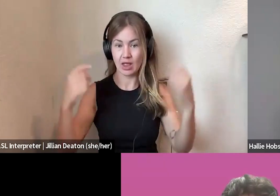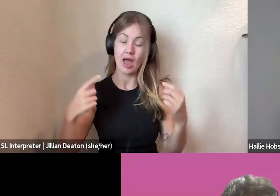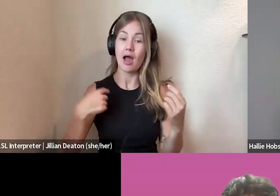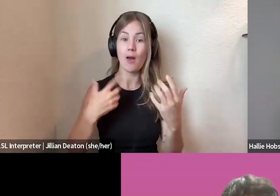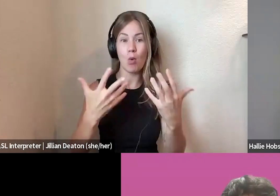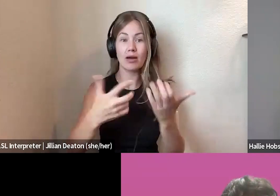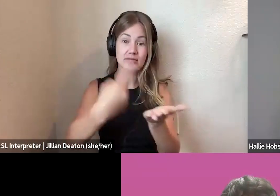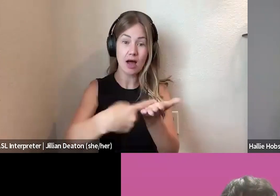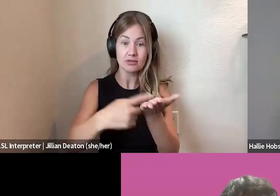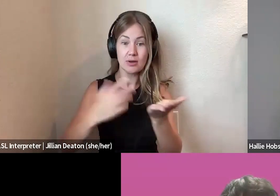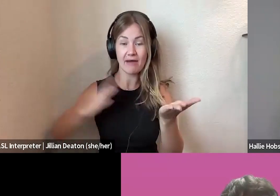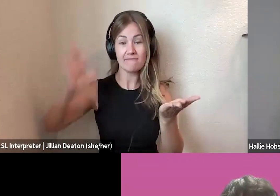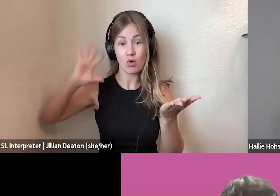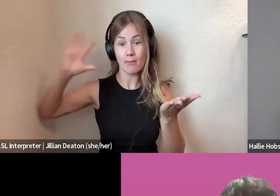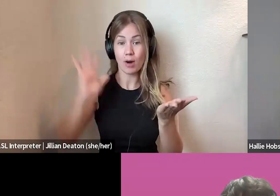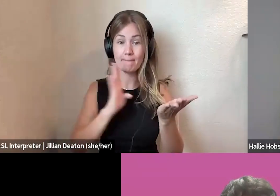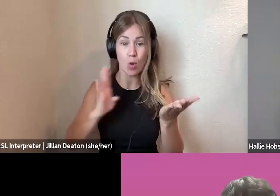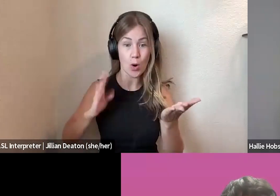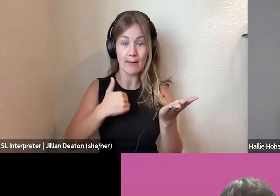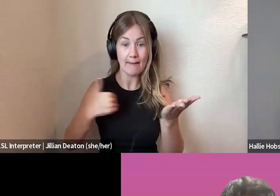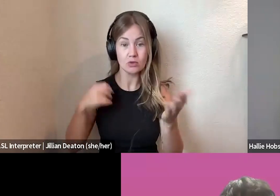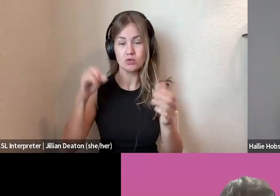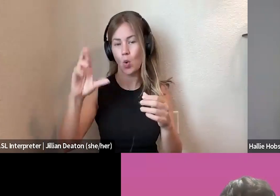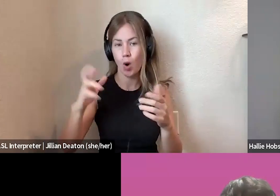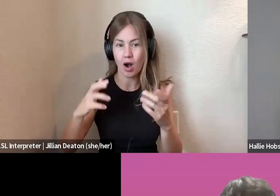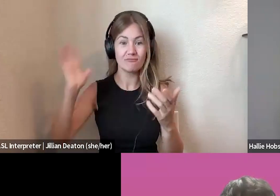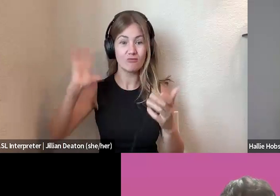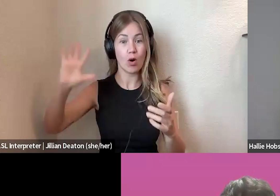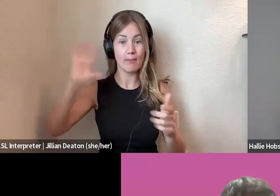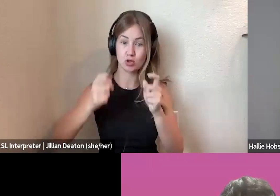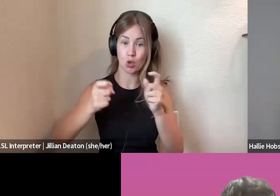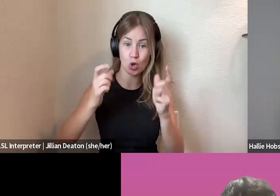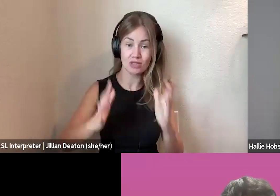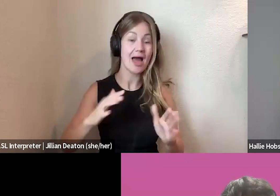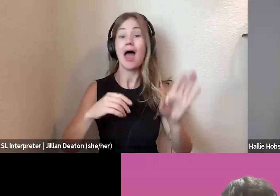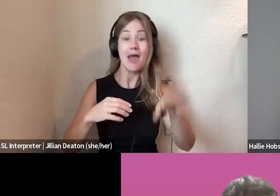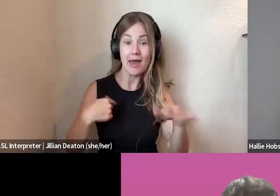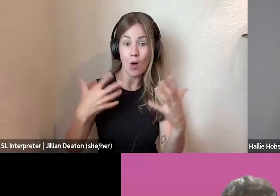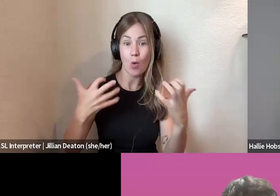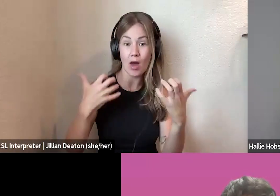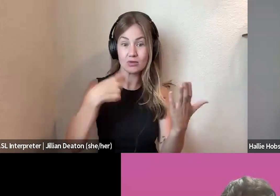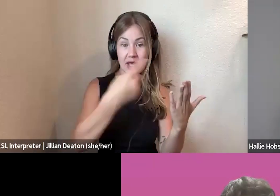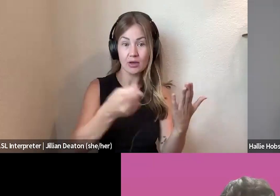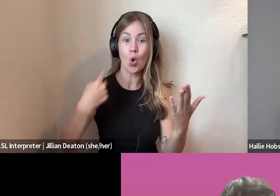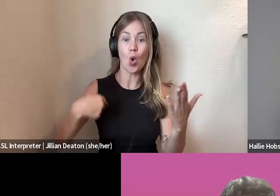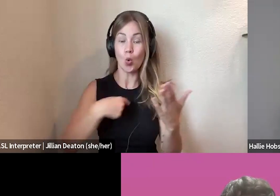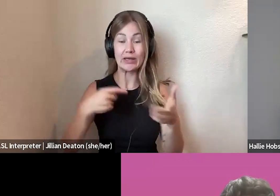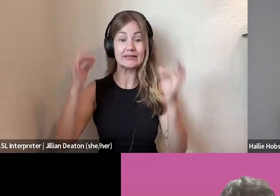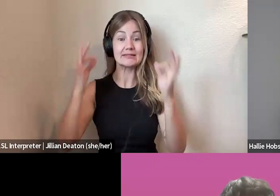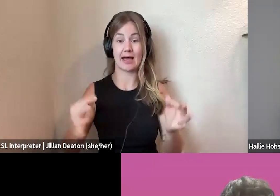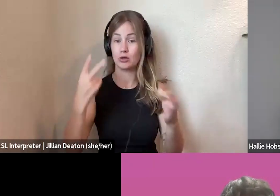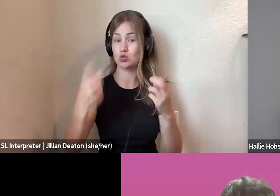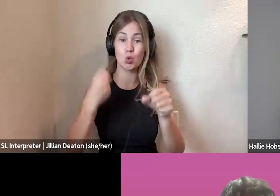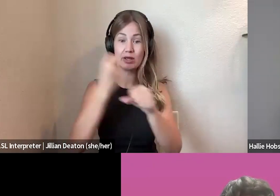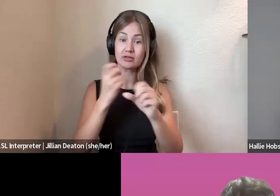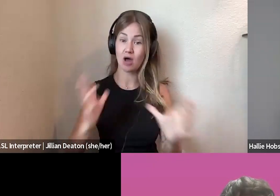board members, my largest past supporters and donors, people. Hey, I want to tell you, we took 2 years off. It was a really important